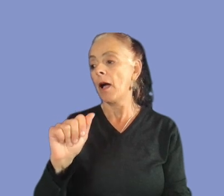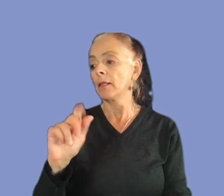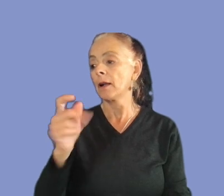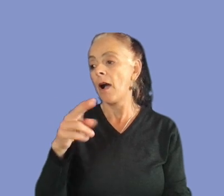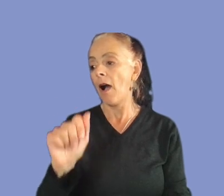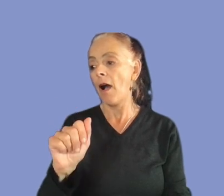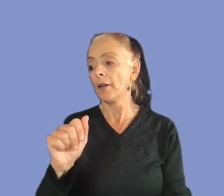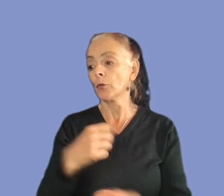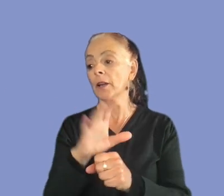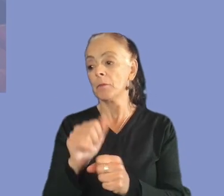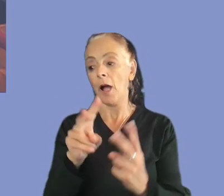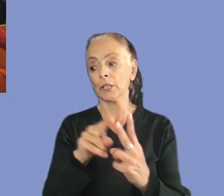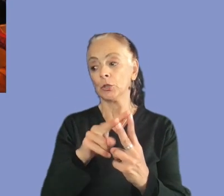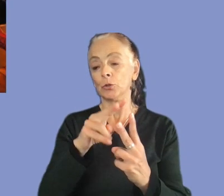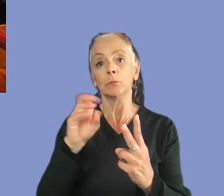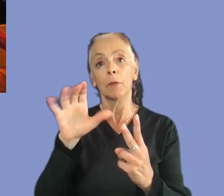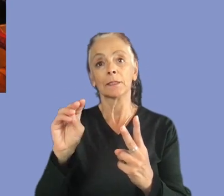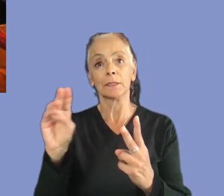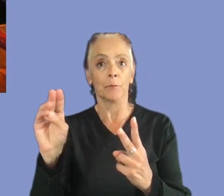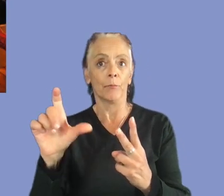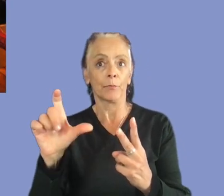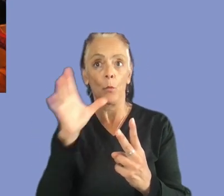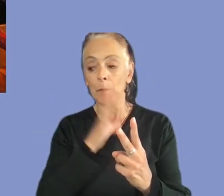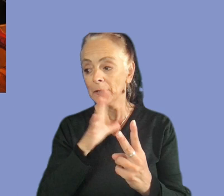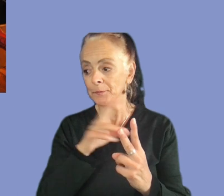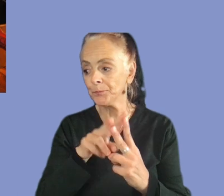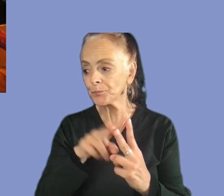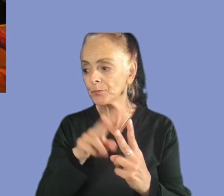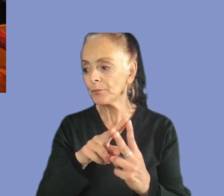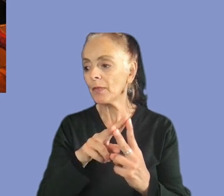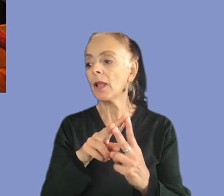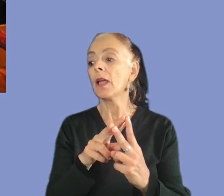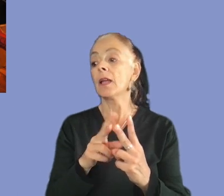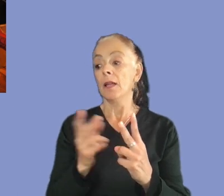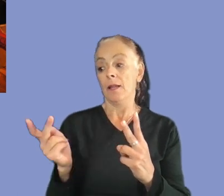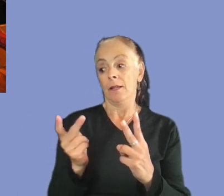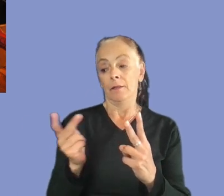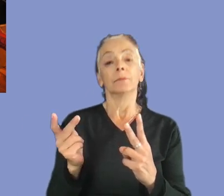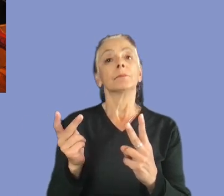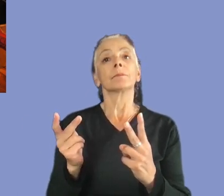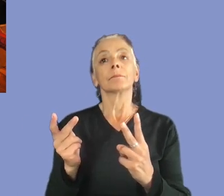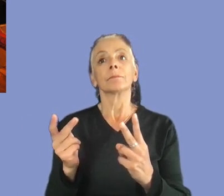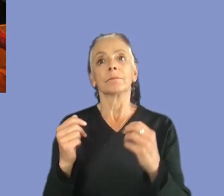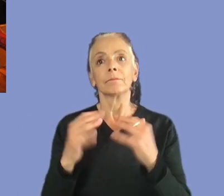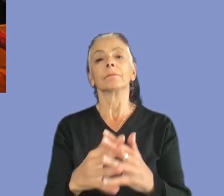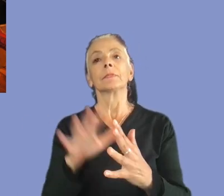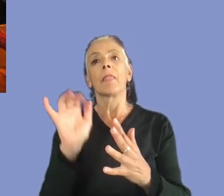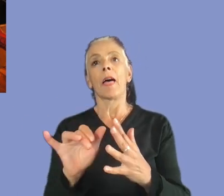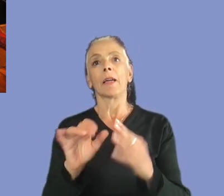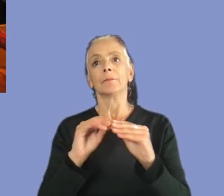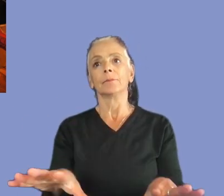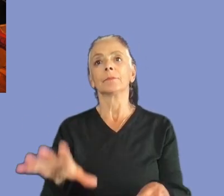G. Willow Wilson and Sana Amanat. When it launched in early 2014, Wilson and Amanat